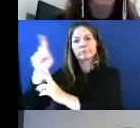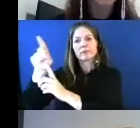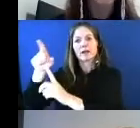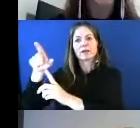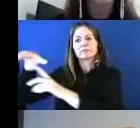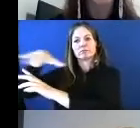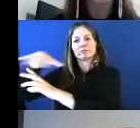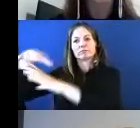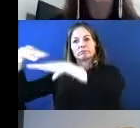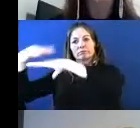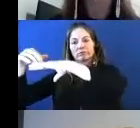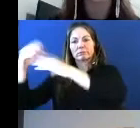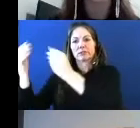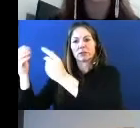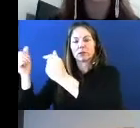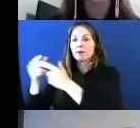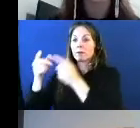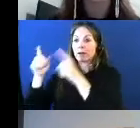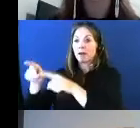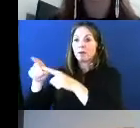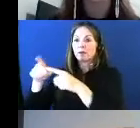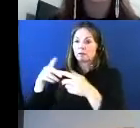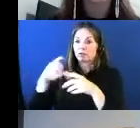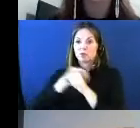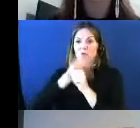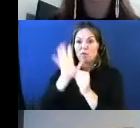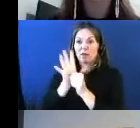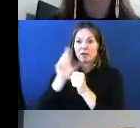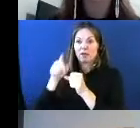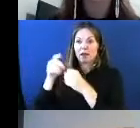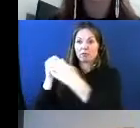with COVID, they've actually closed the border and said that